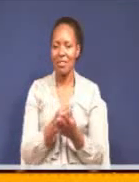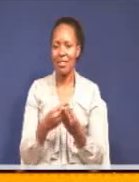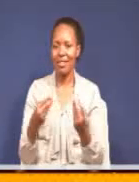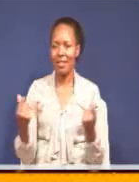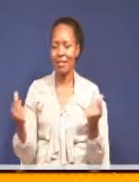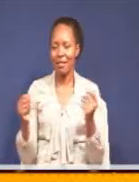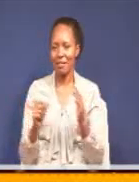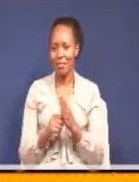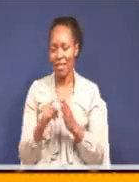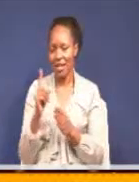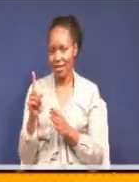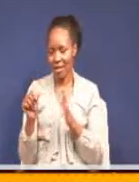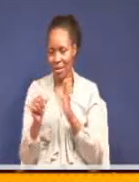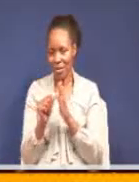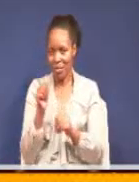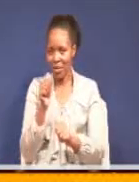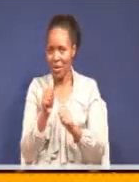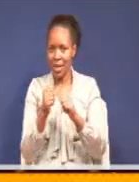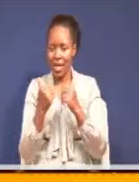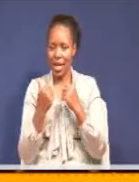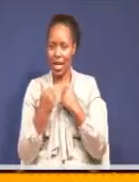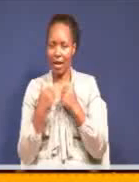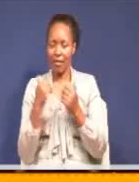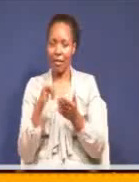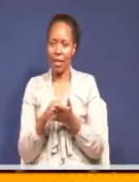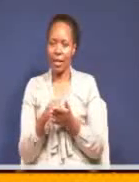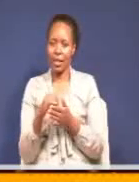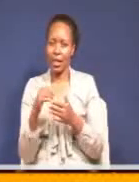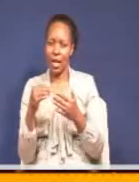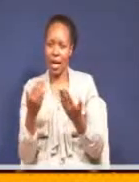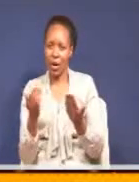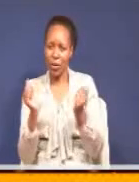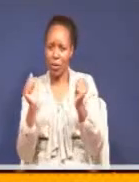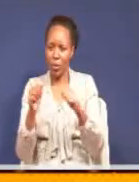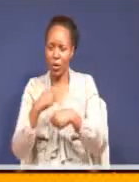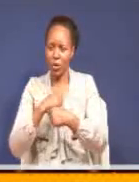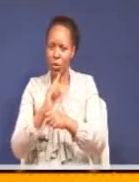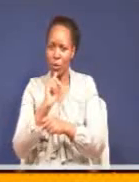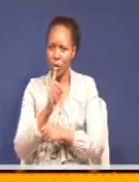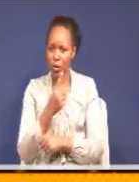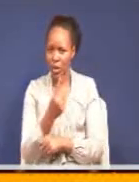And so one of the problems we have is to see how can we make sure that every part of this